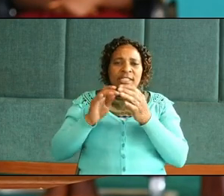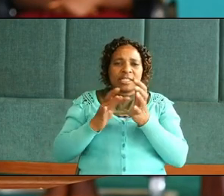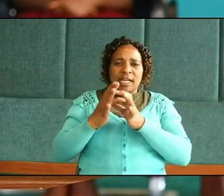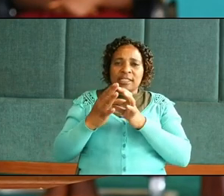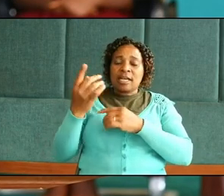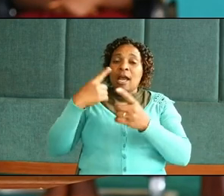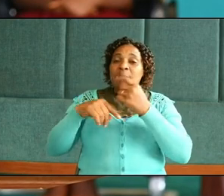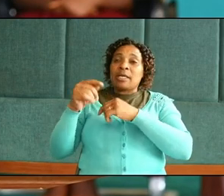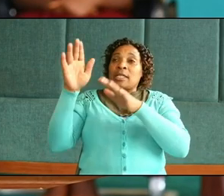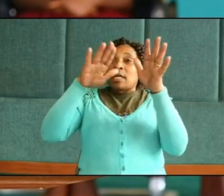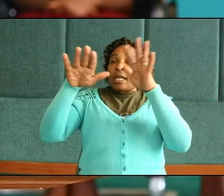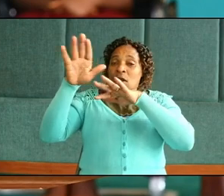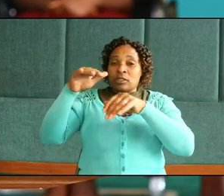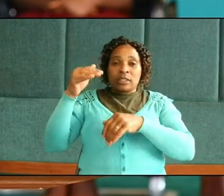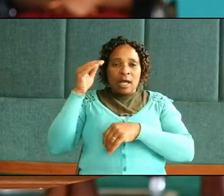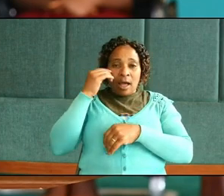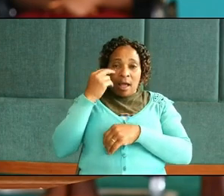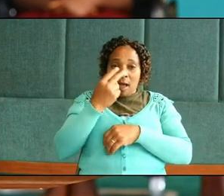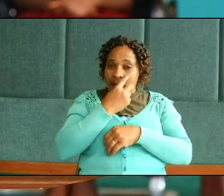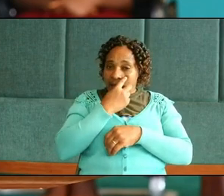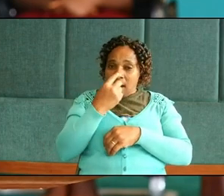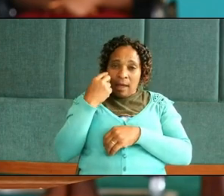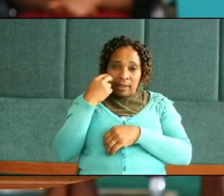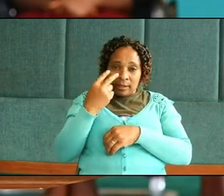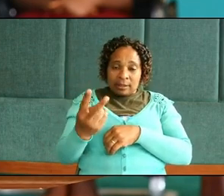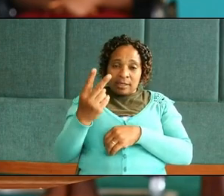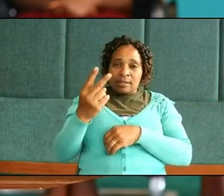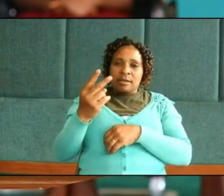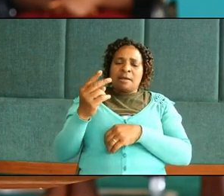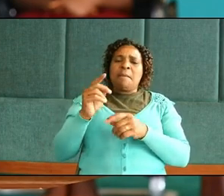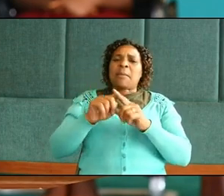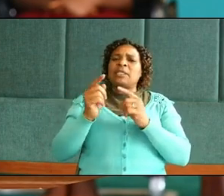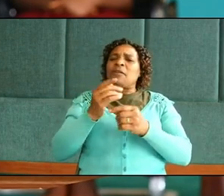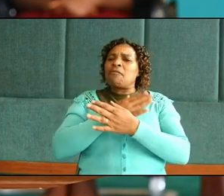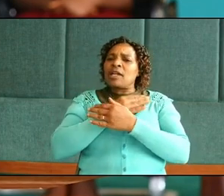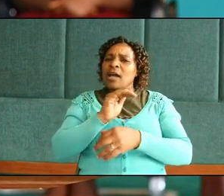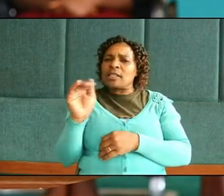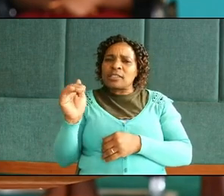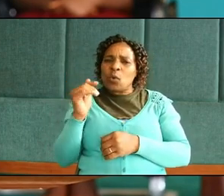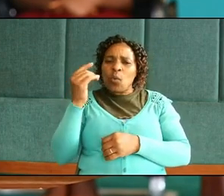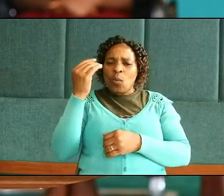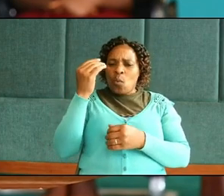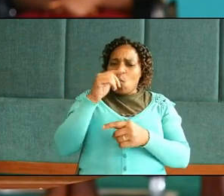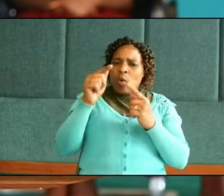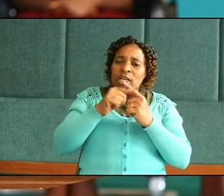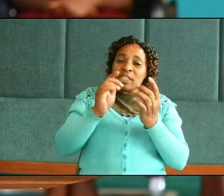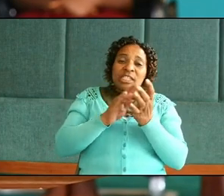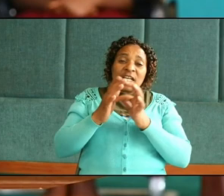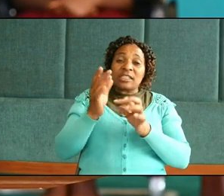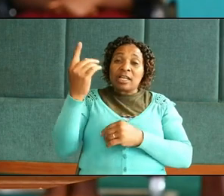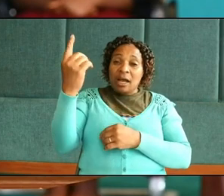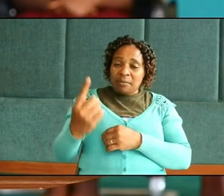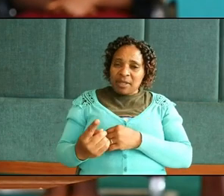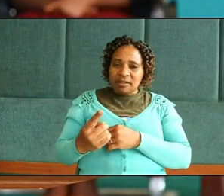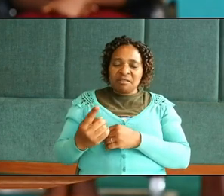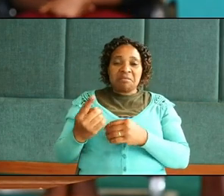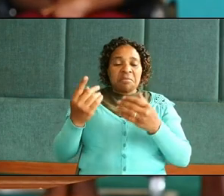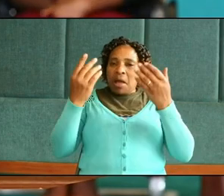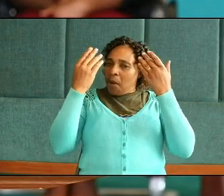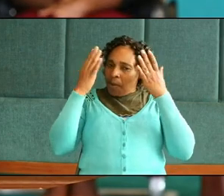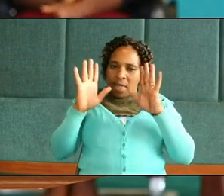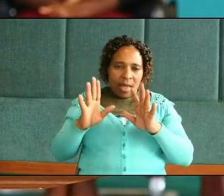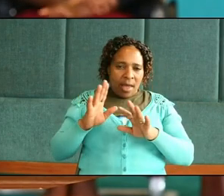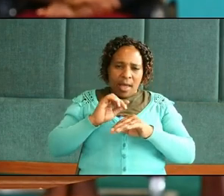every eye shall see him. Her friend had also asked, when is Jesus coming? To which Anna replied, even though we don't